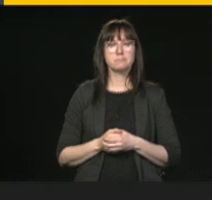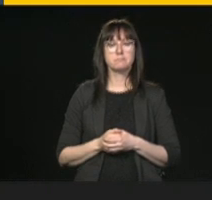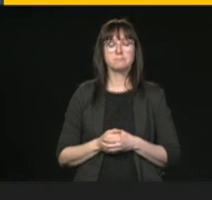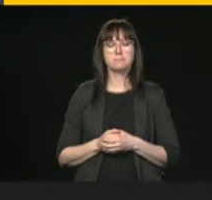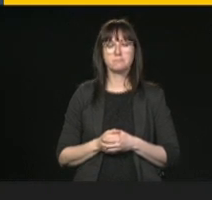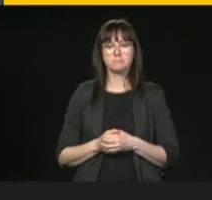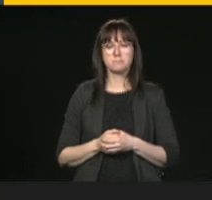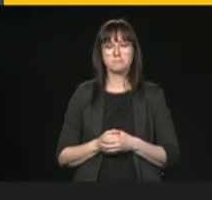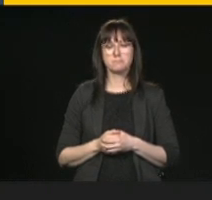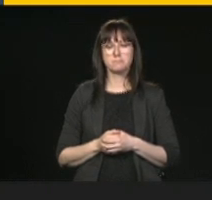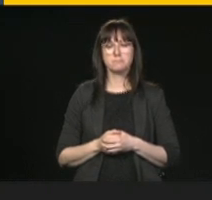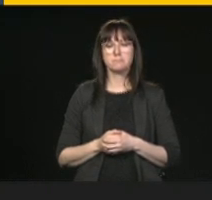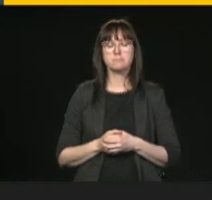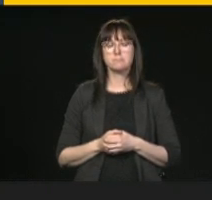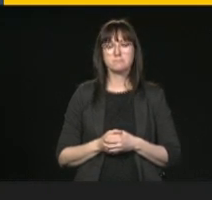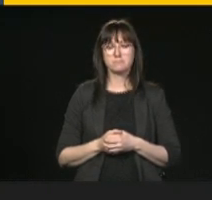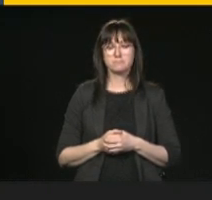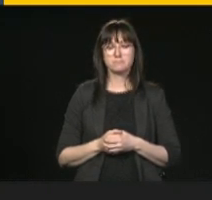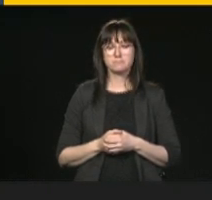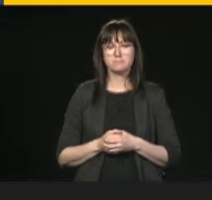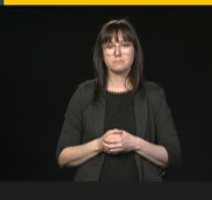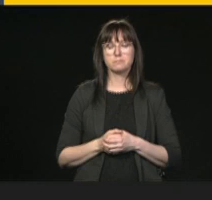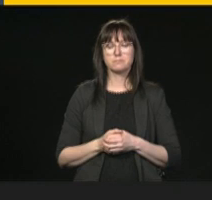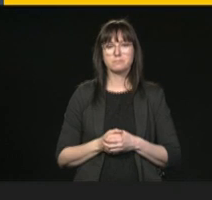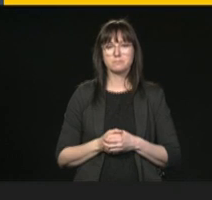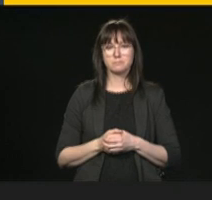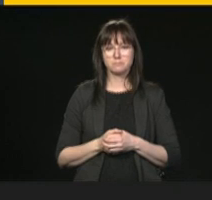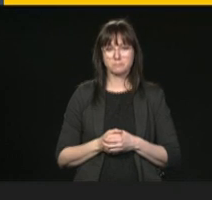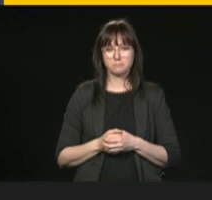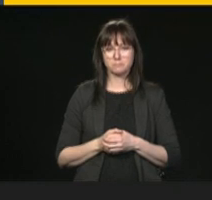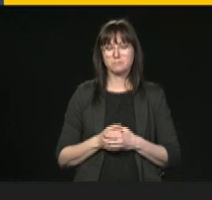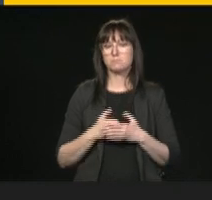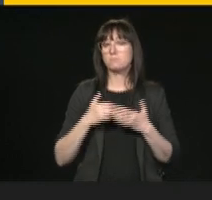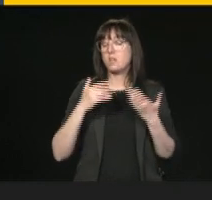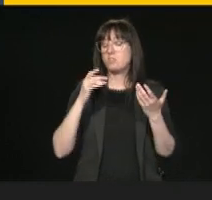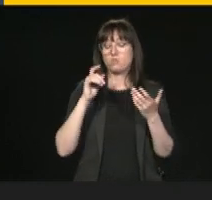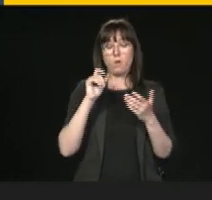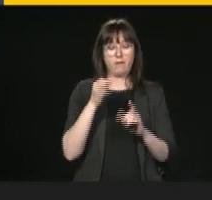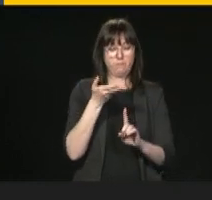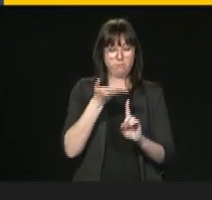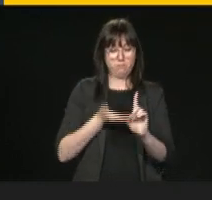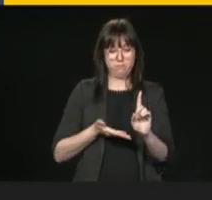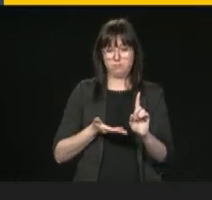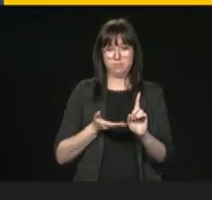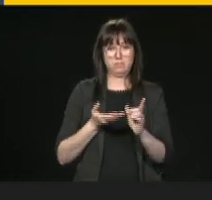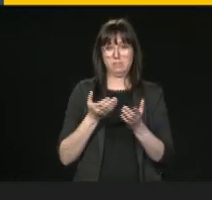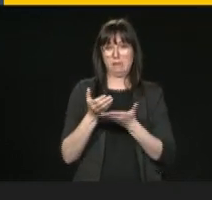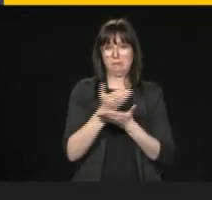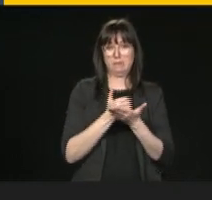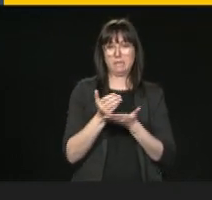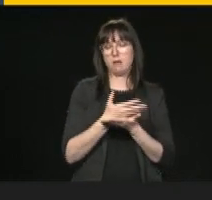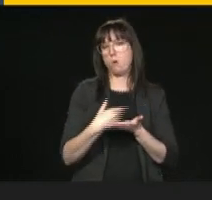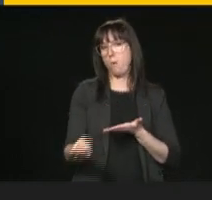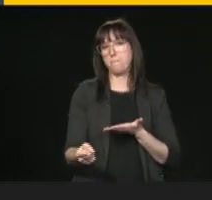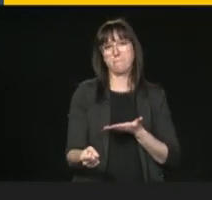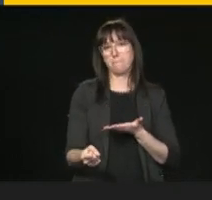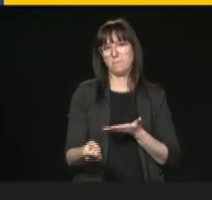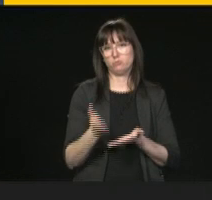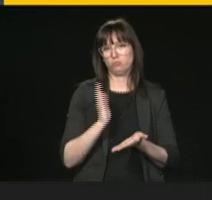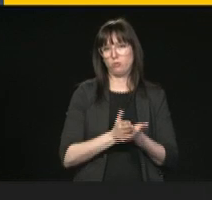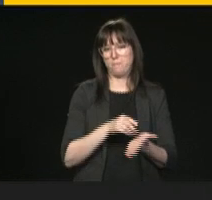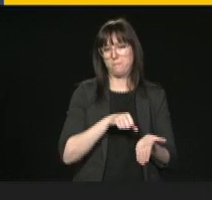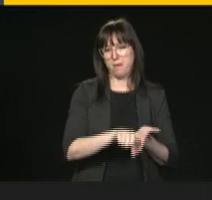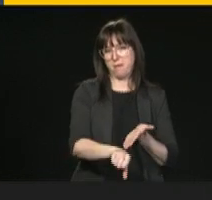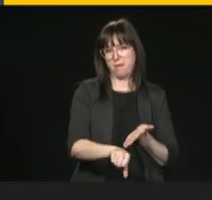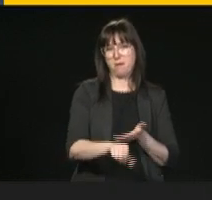situation without income because of COVID-19, if something has already been done with their employer, they will have the